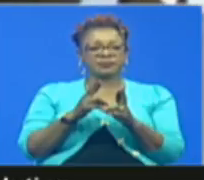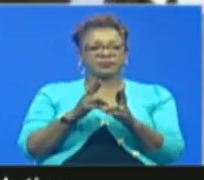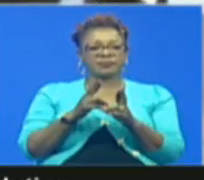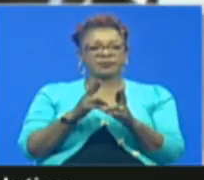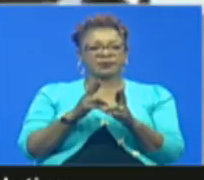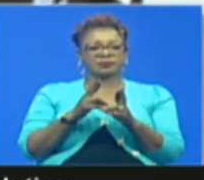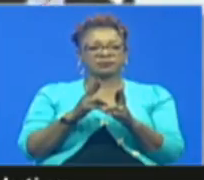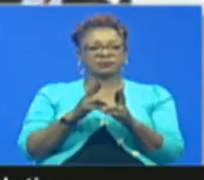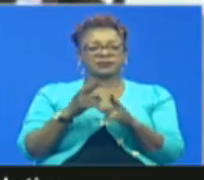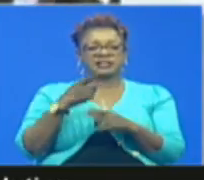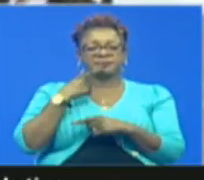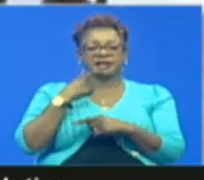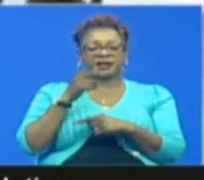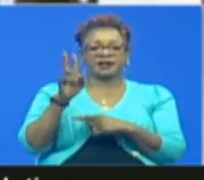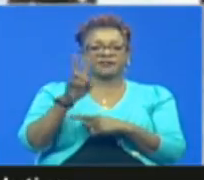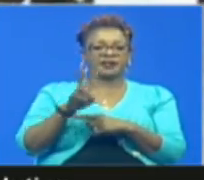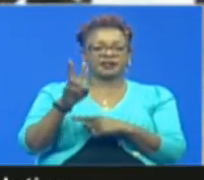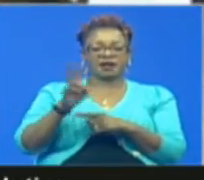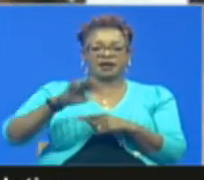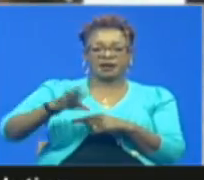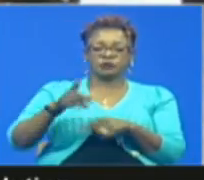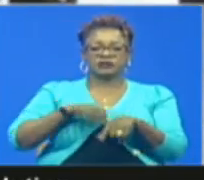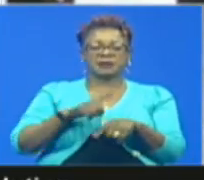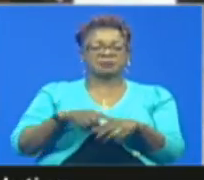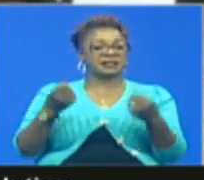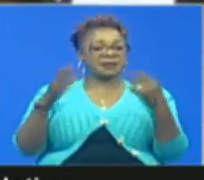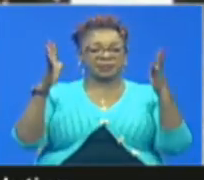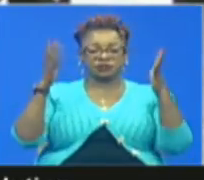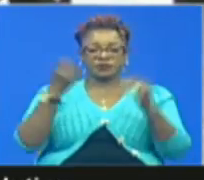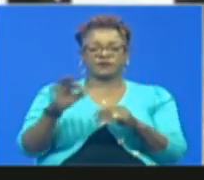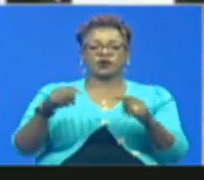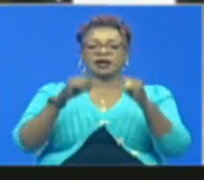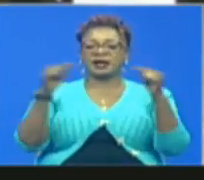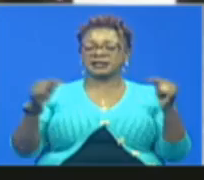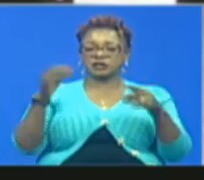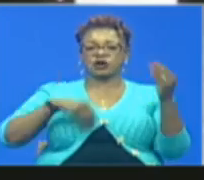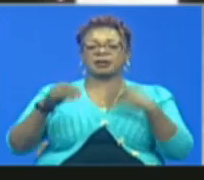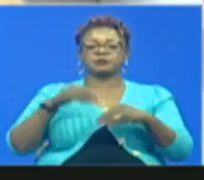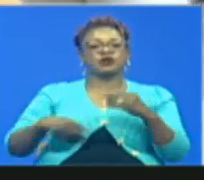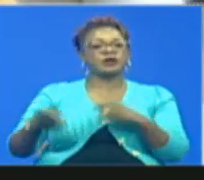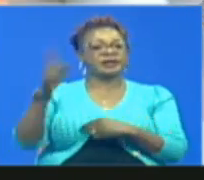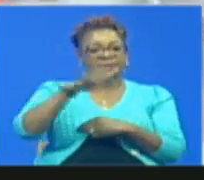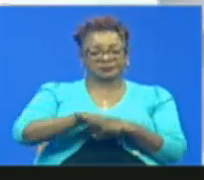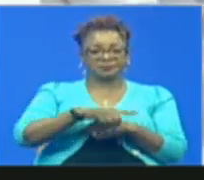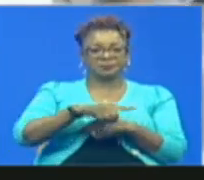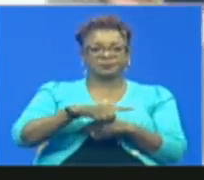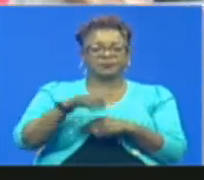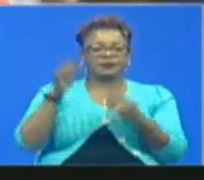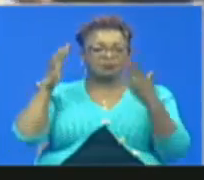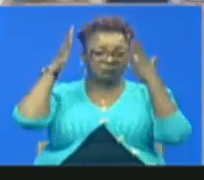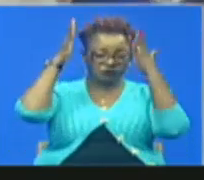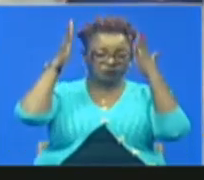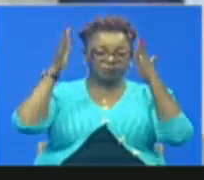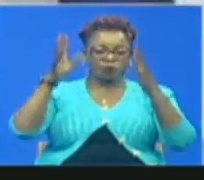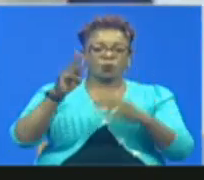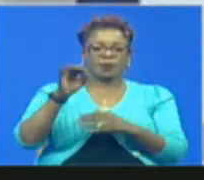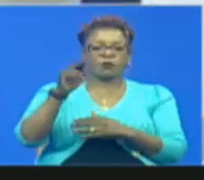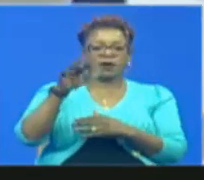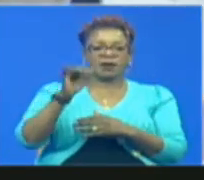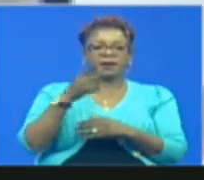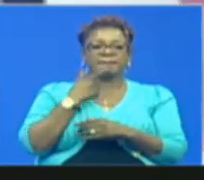Speaking in Vihiga County during celebrations to mark the International Anti-Corruption Day, Wabukala disclosed that the commission had made